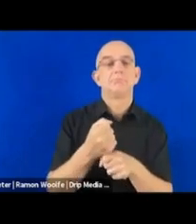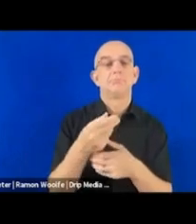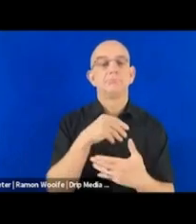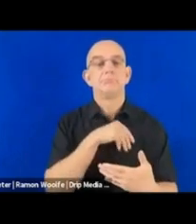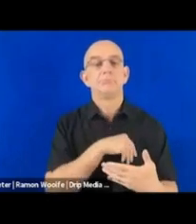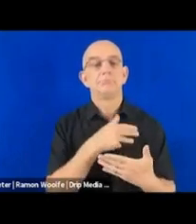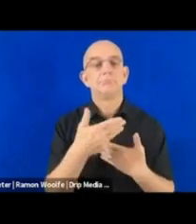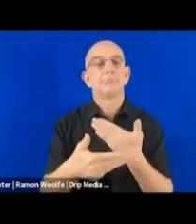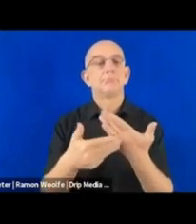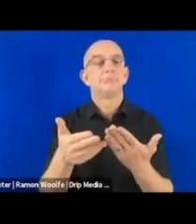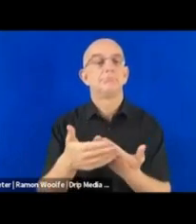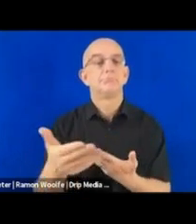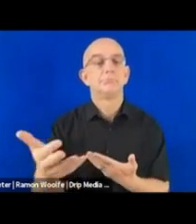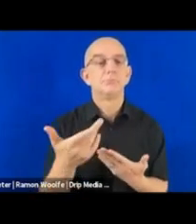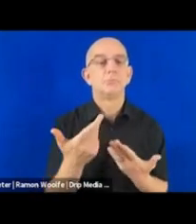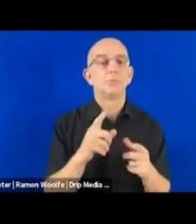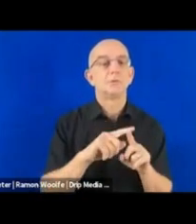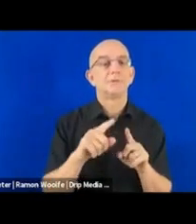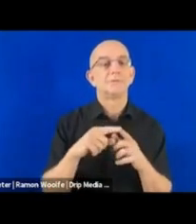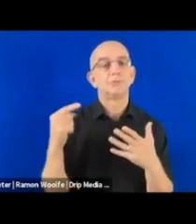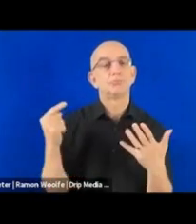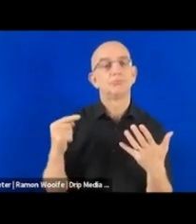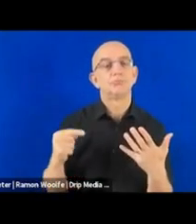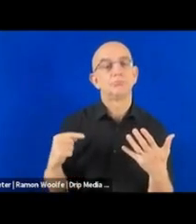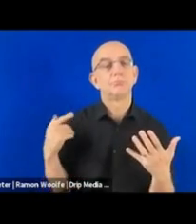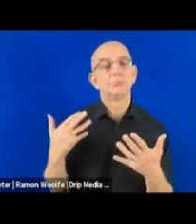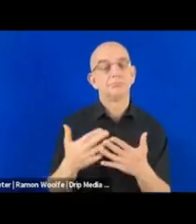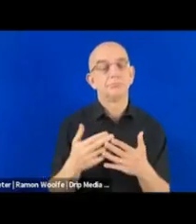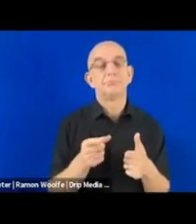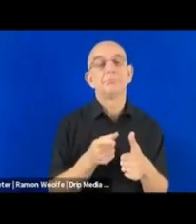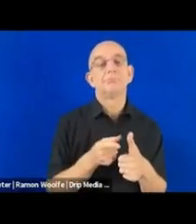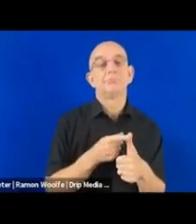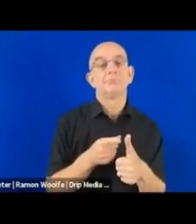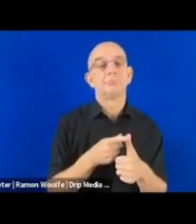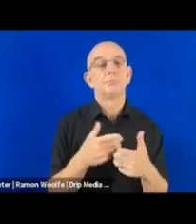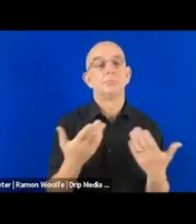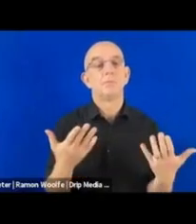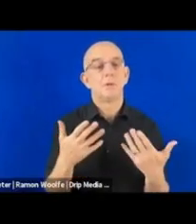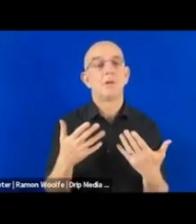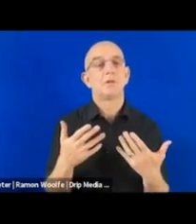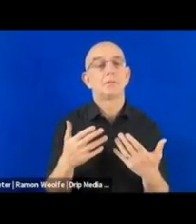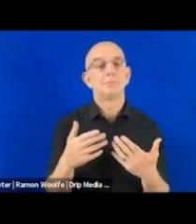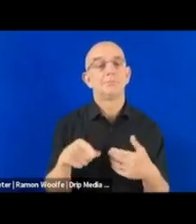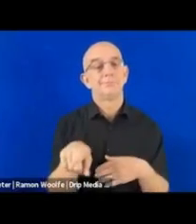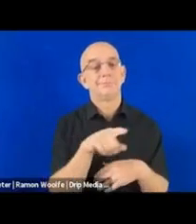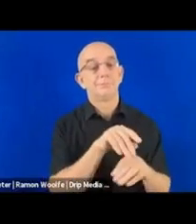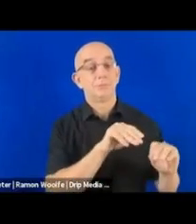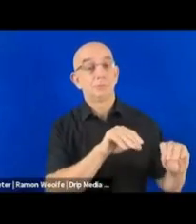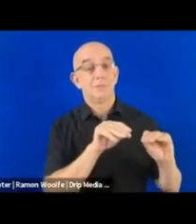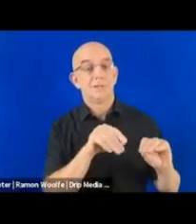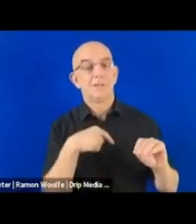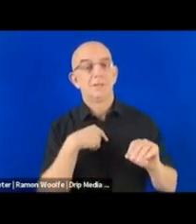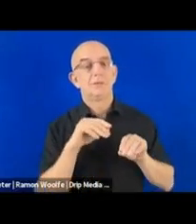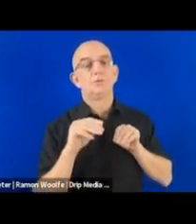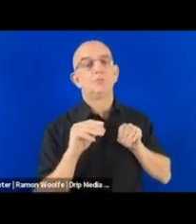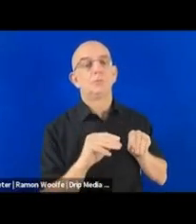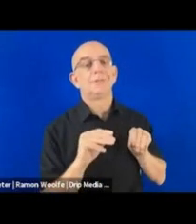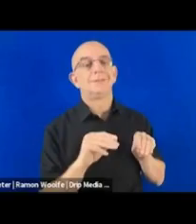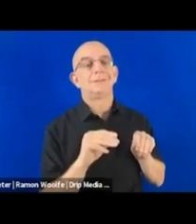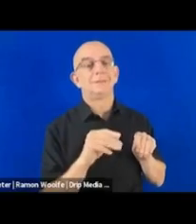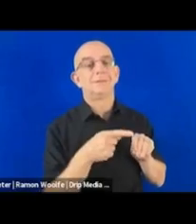They had underwent the training of trainers, and then 11 have been accredited. So we have 11 master